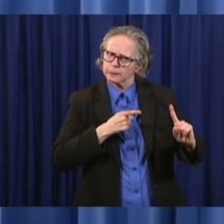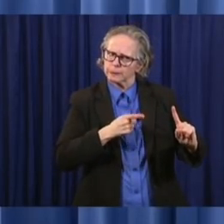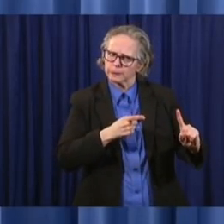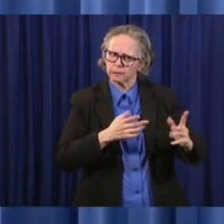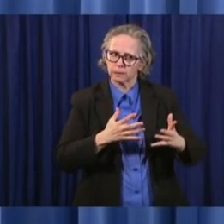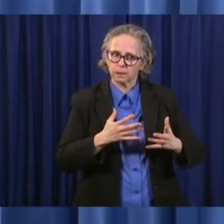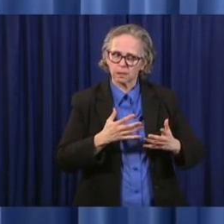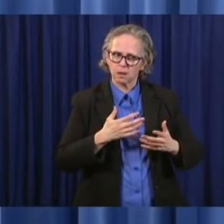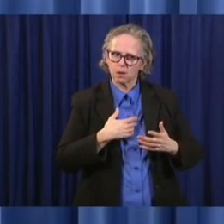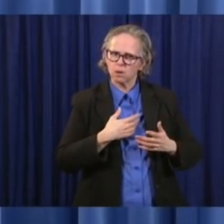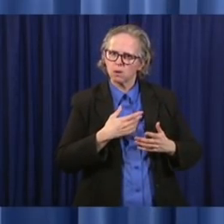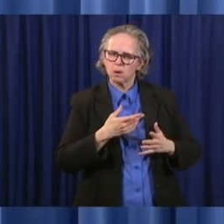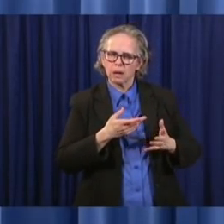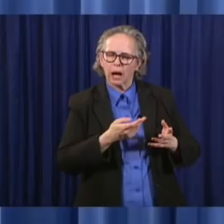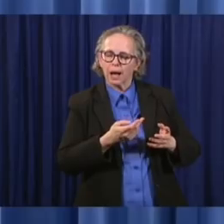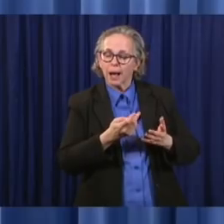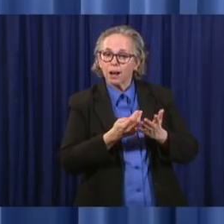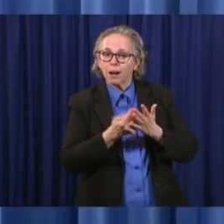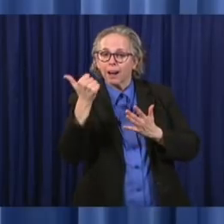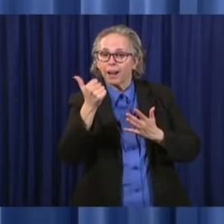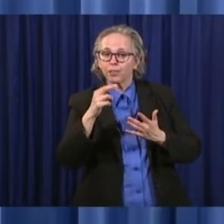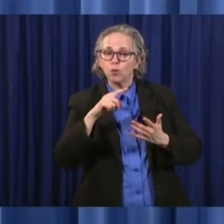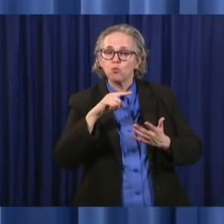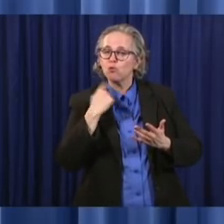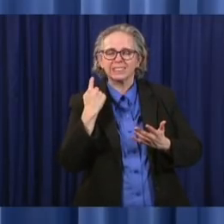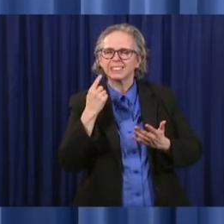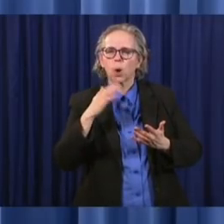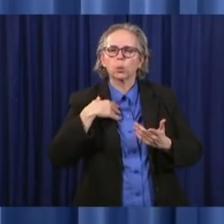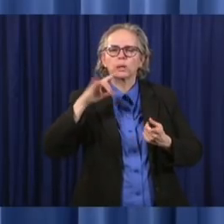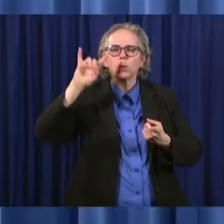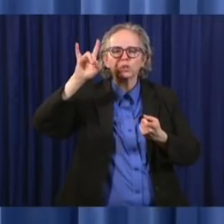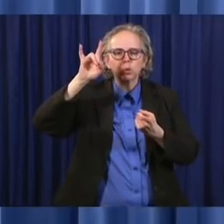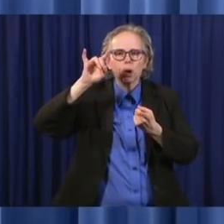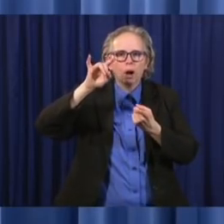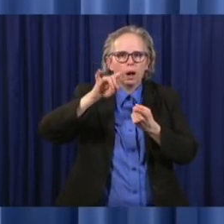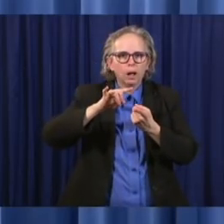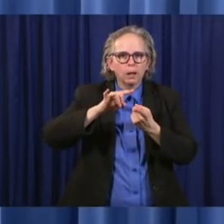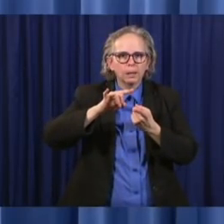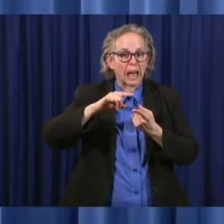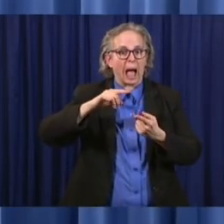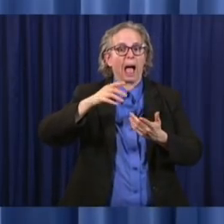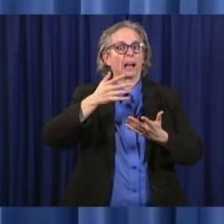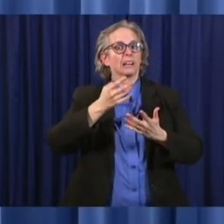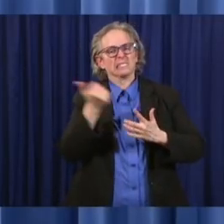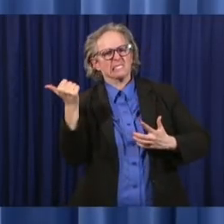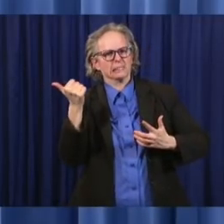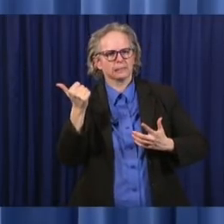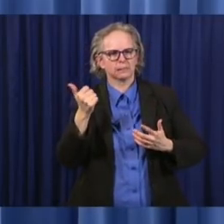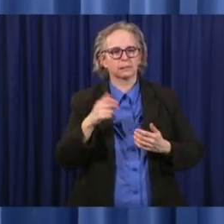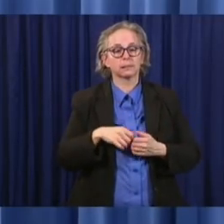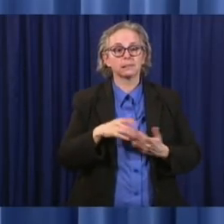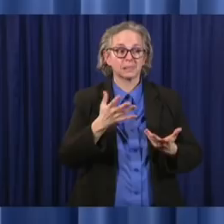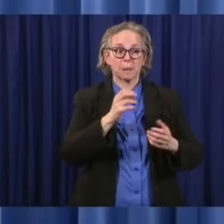those 7 hours or 8 hours or how long the employee is there,